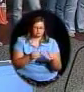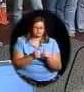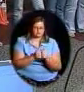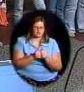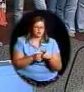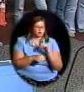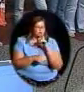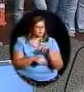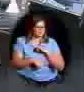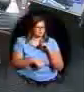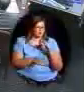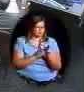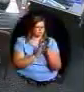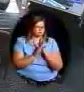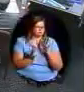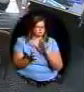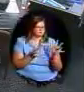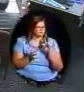very balanced.